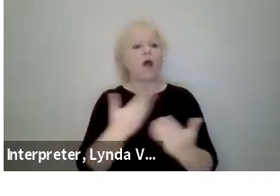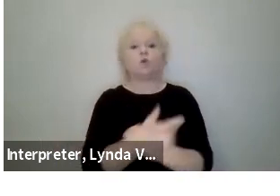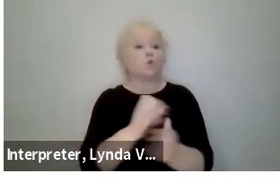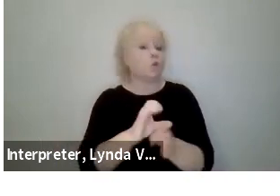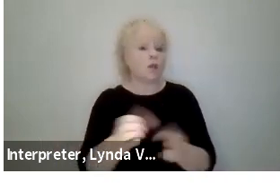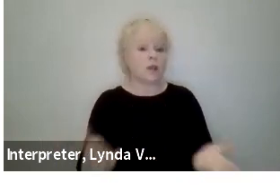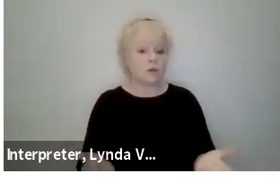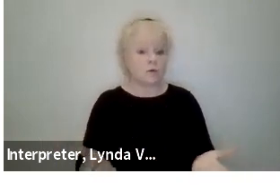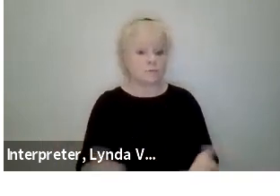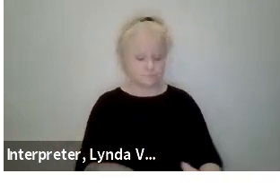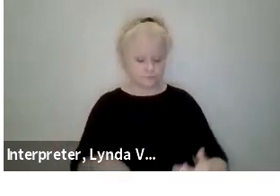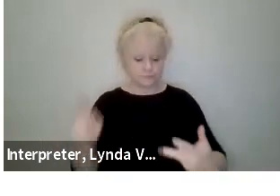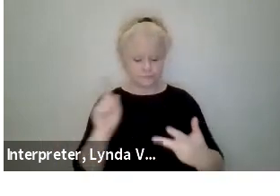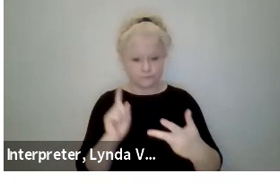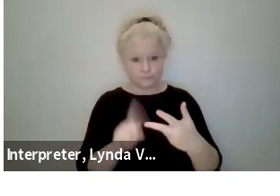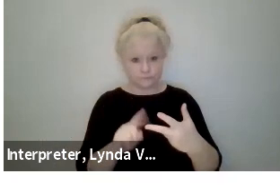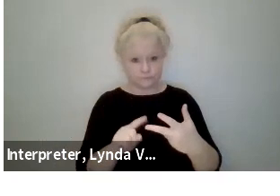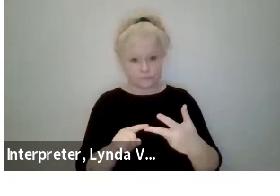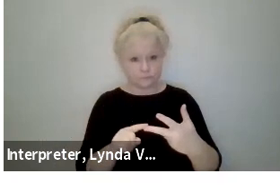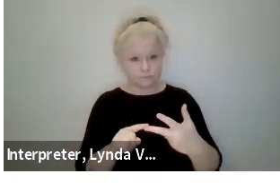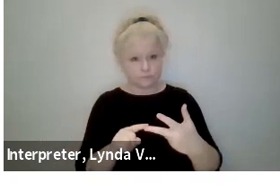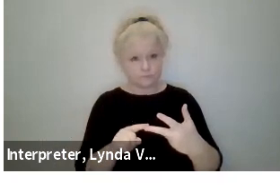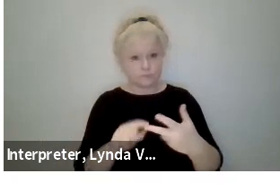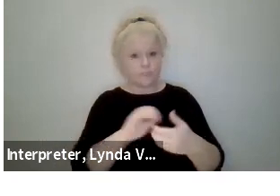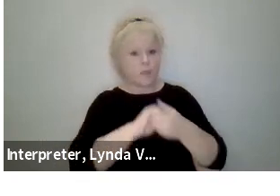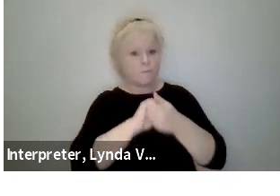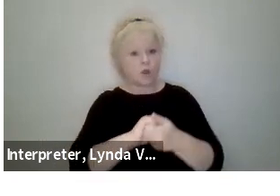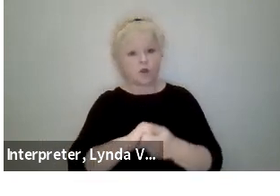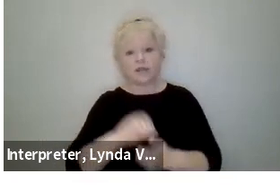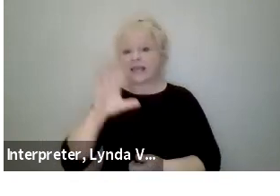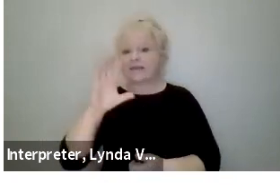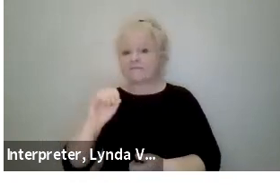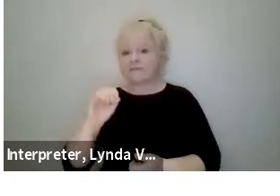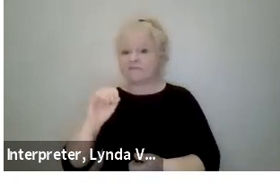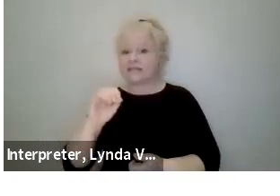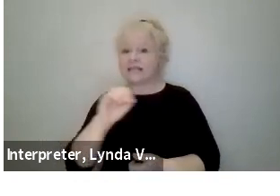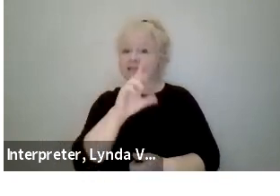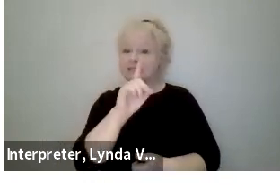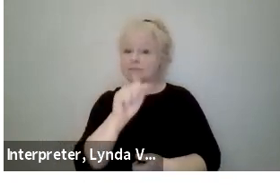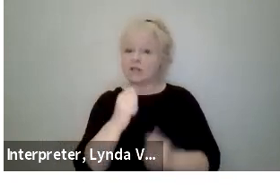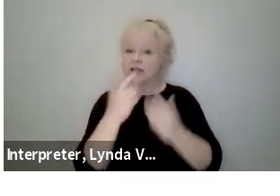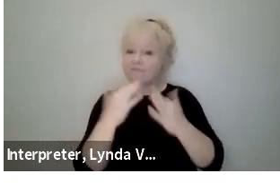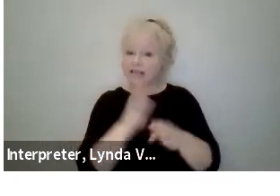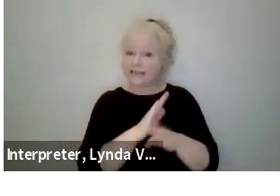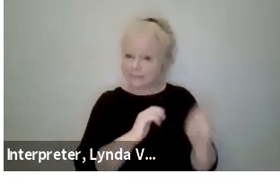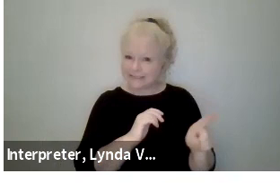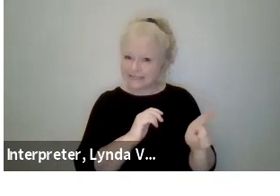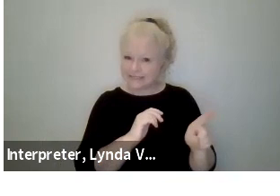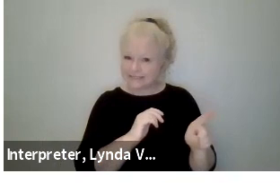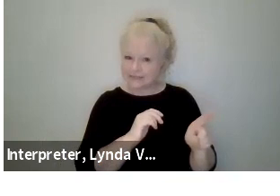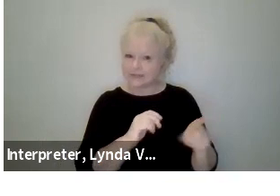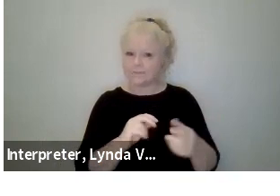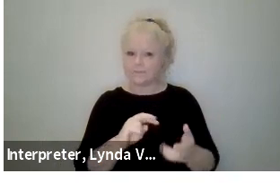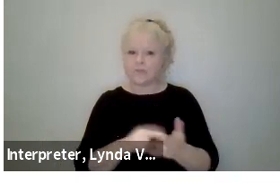And then our third goal was to partner with 50 disability-friendly businesses, but not just through placement of people